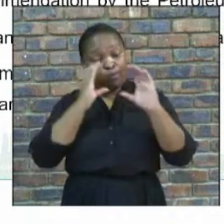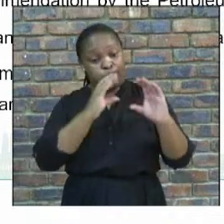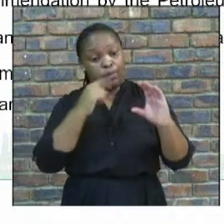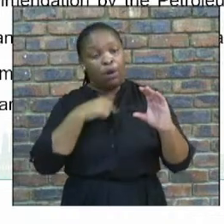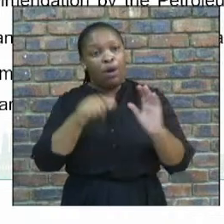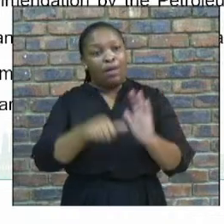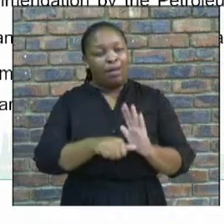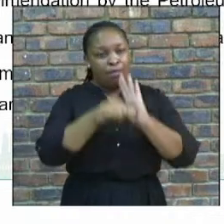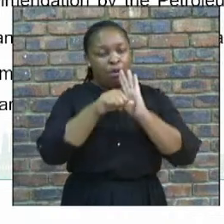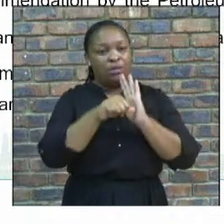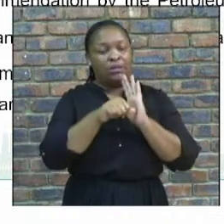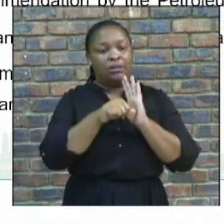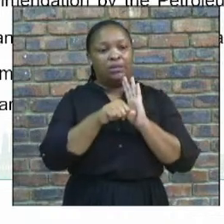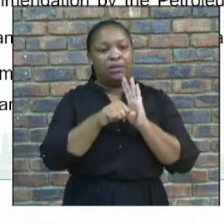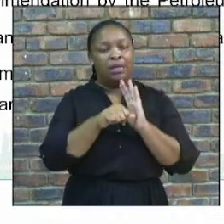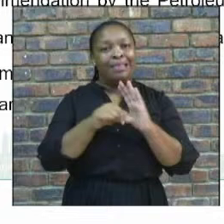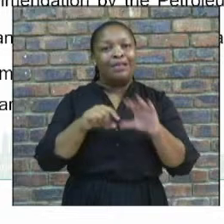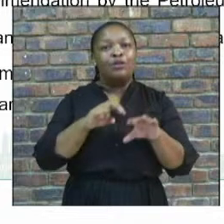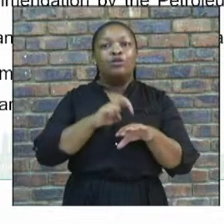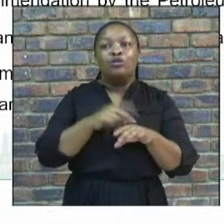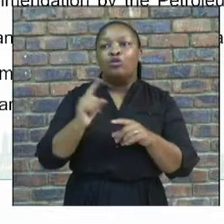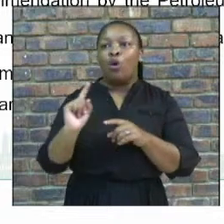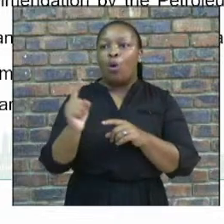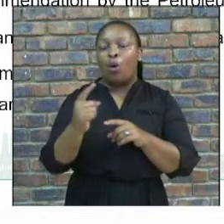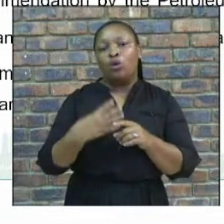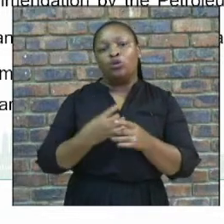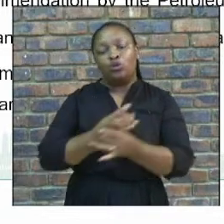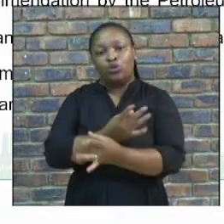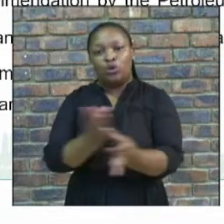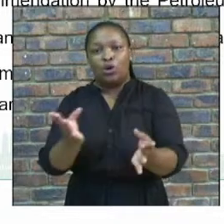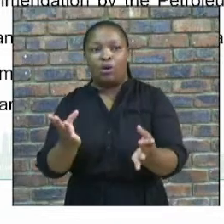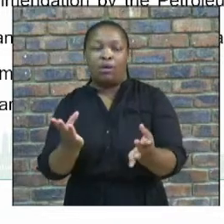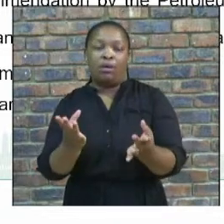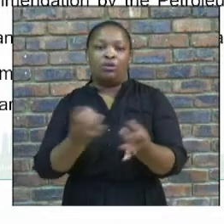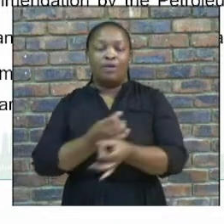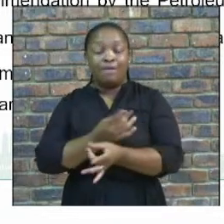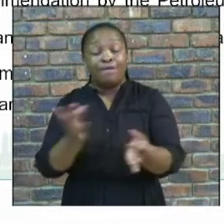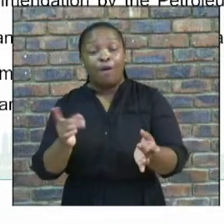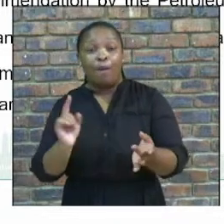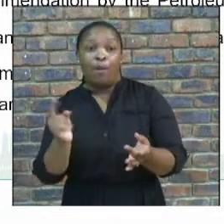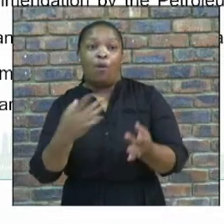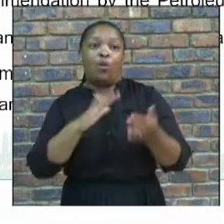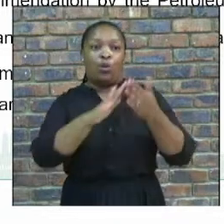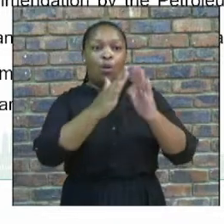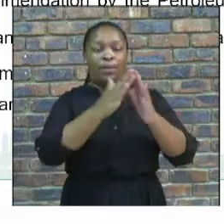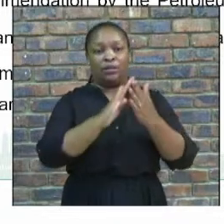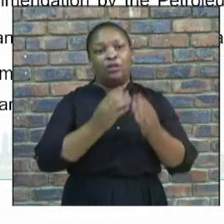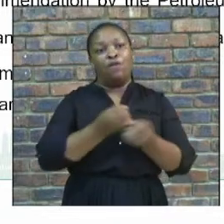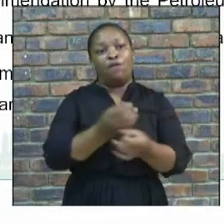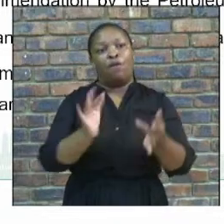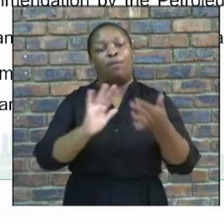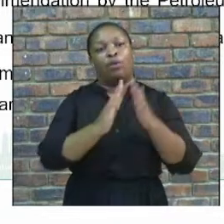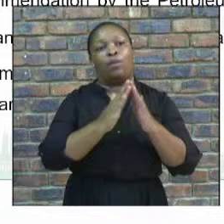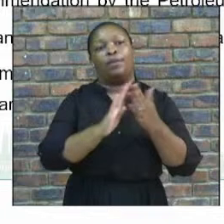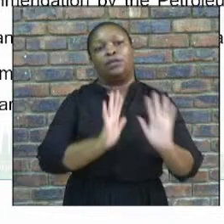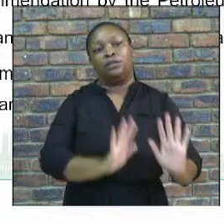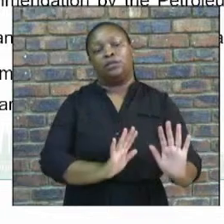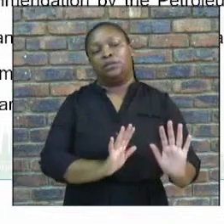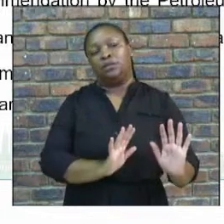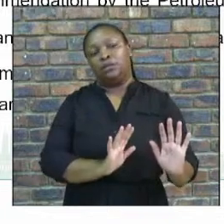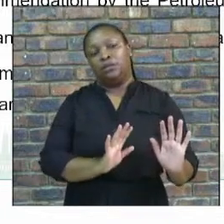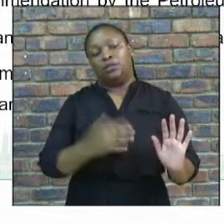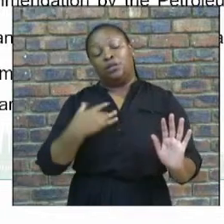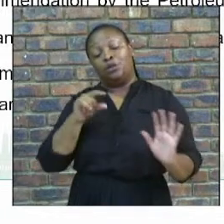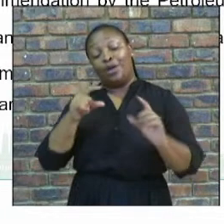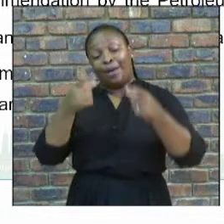clauses that we think are necessary for us to share with the community. So in terms of clause